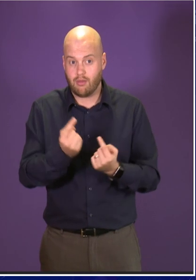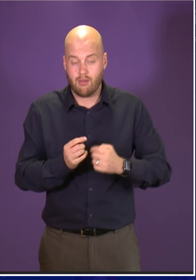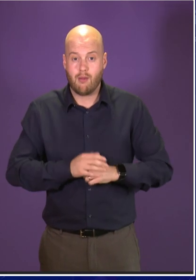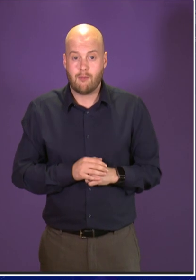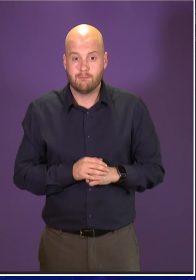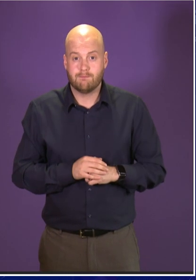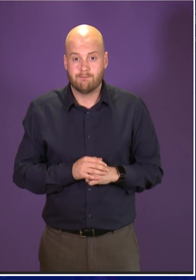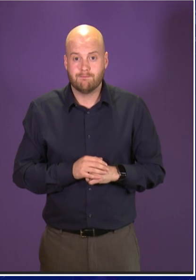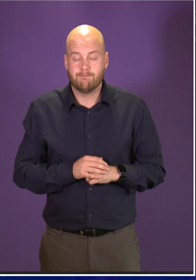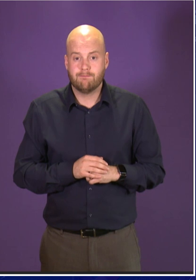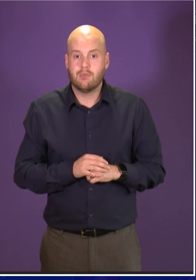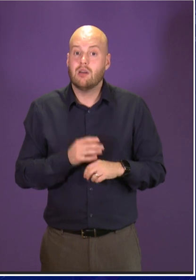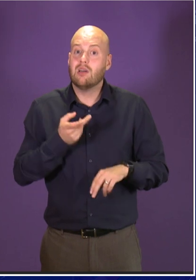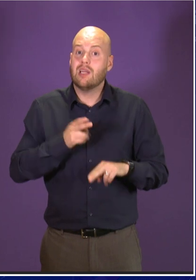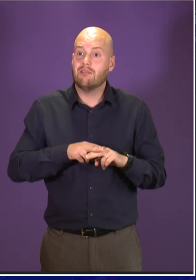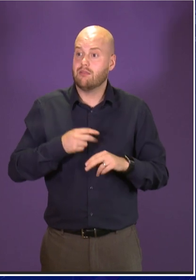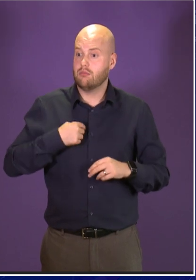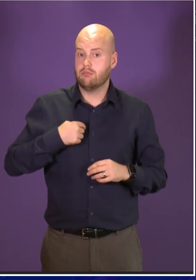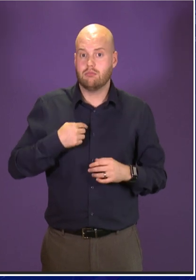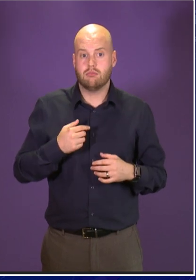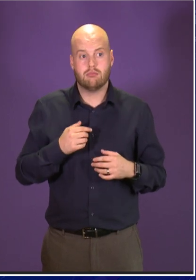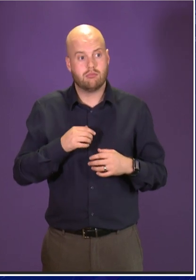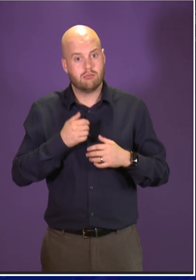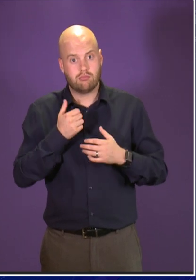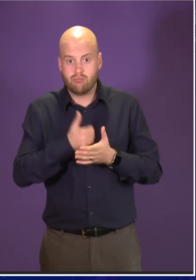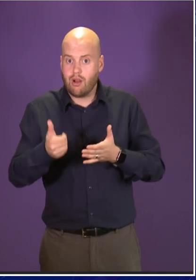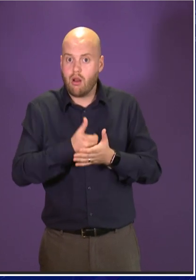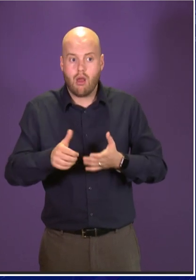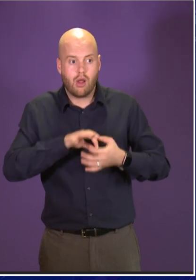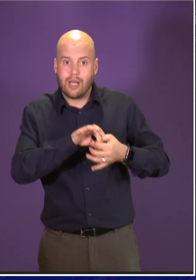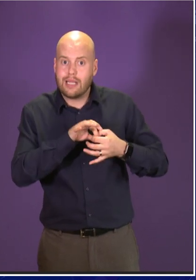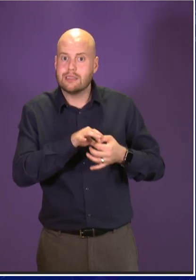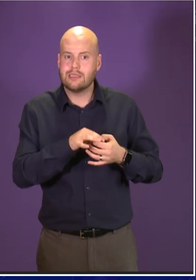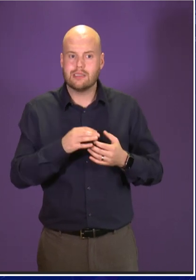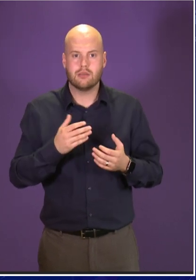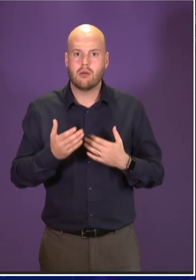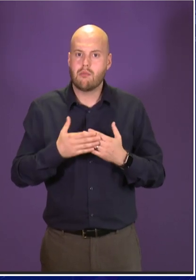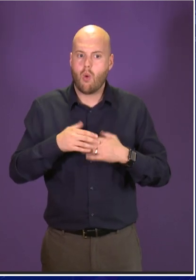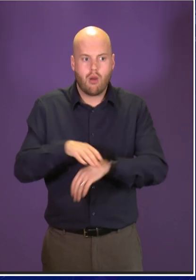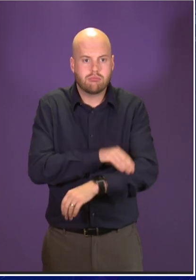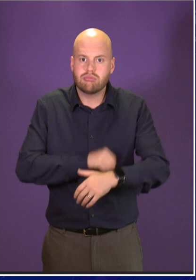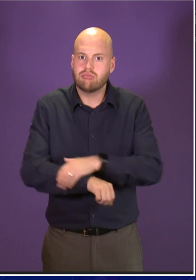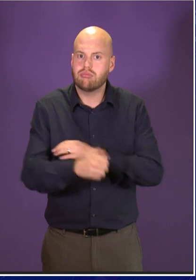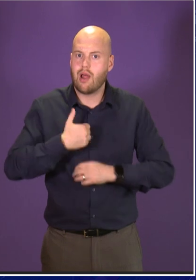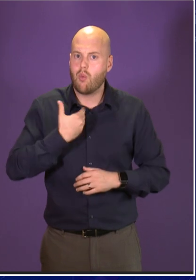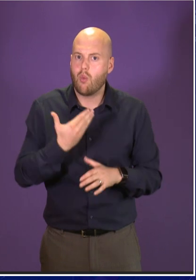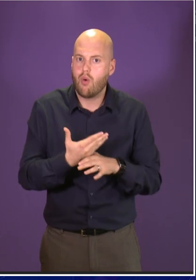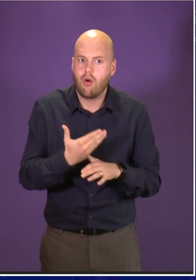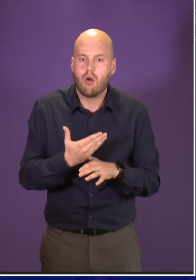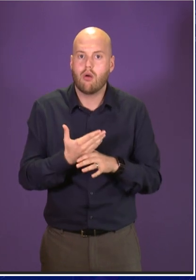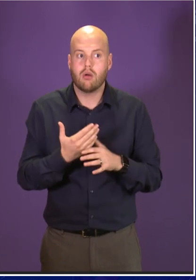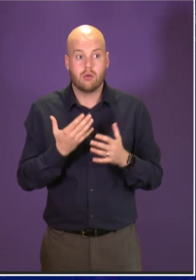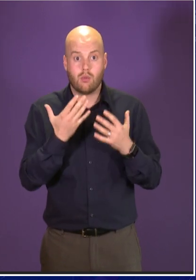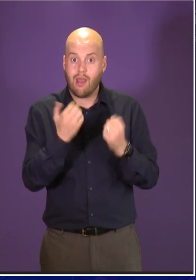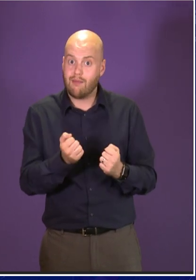we are immediately and constantly connected, more efficient and swift in our work, and we do have